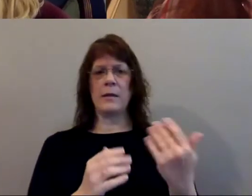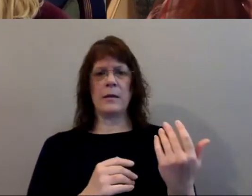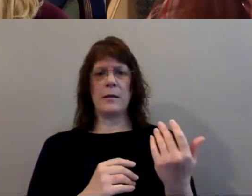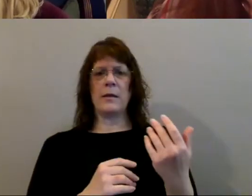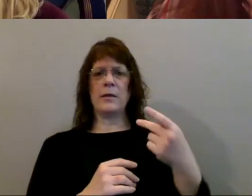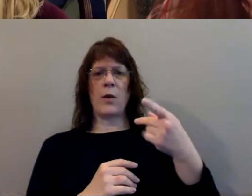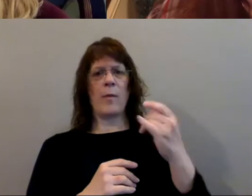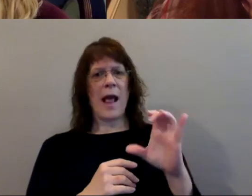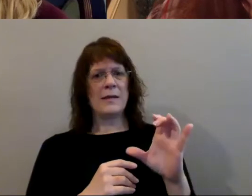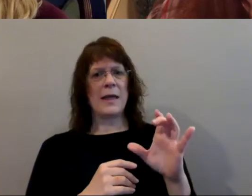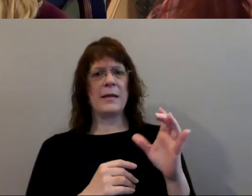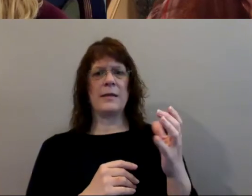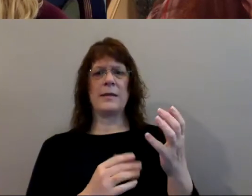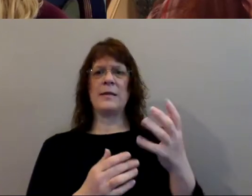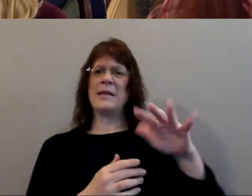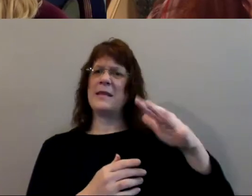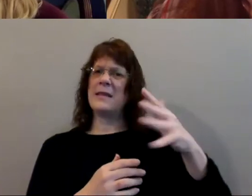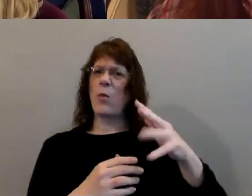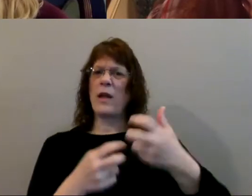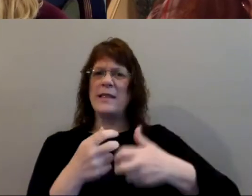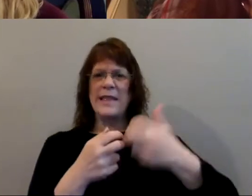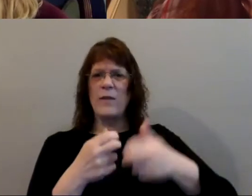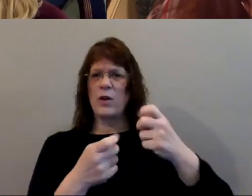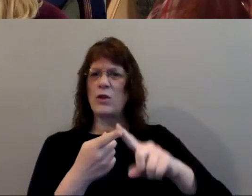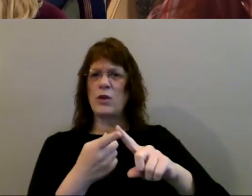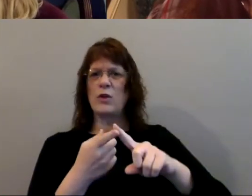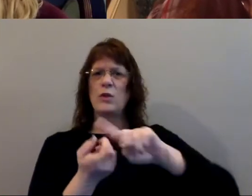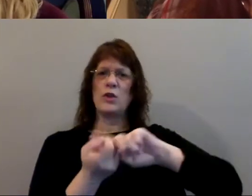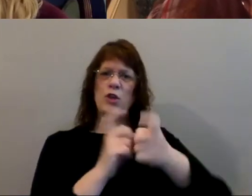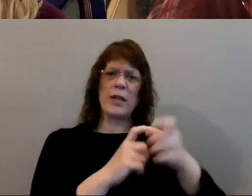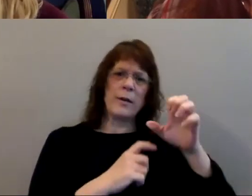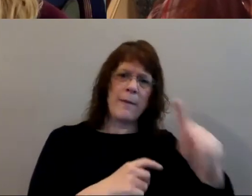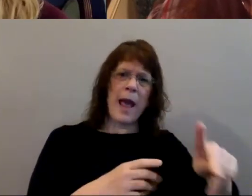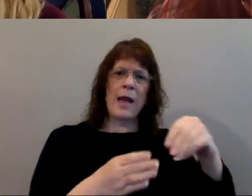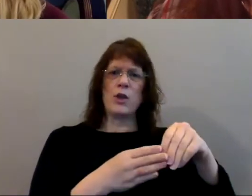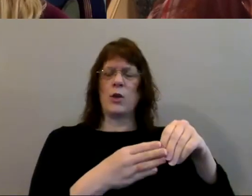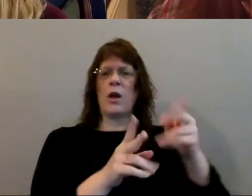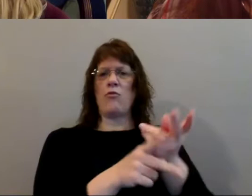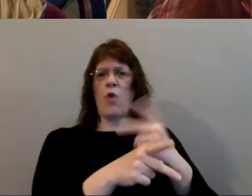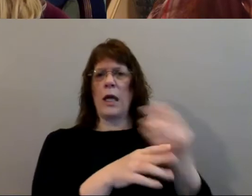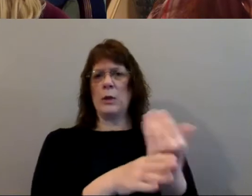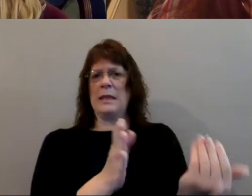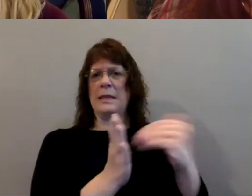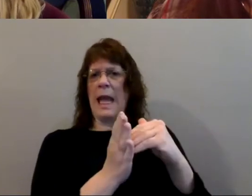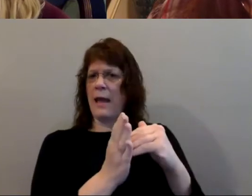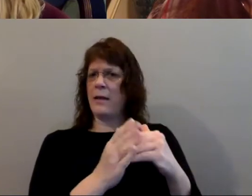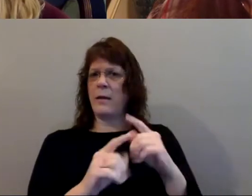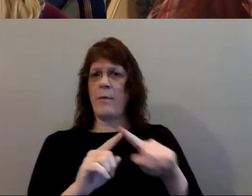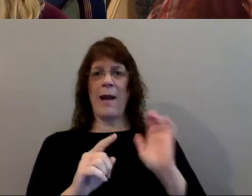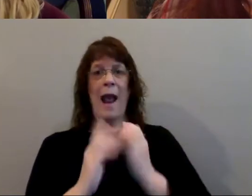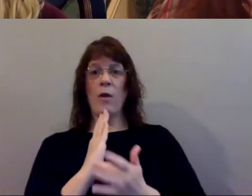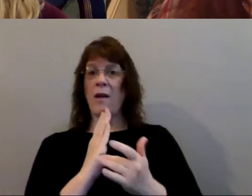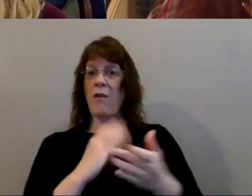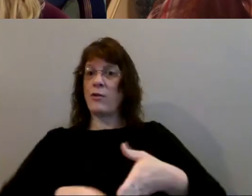plastic is somewhat difficult to transform back into a usable product, but it's not that difficult. And our technology is getting